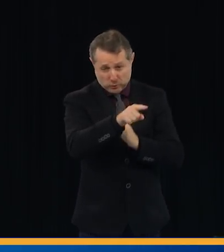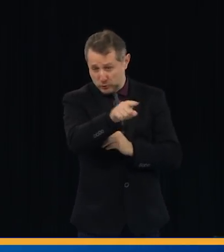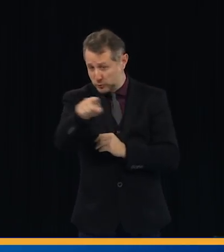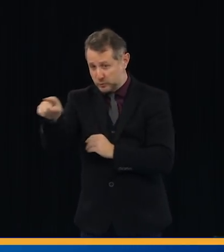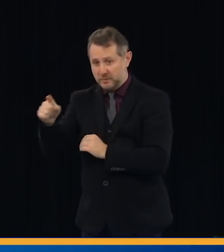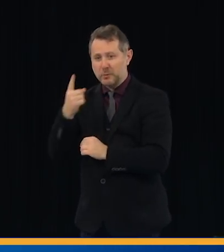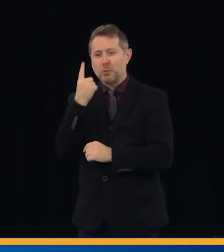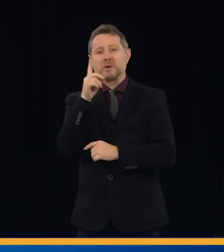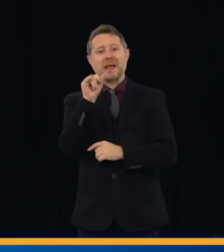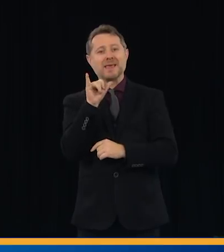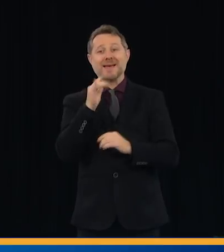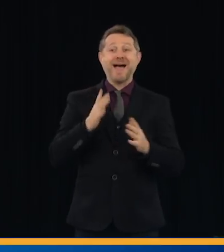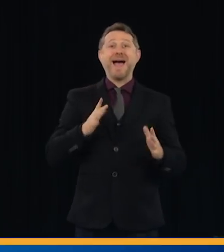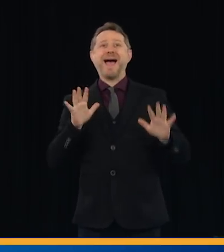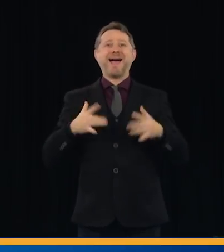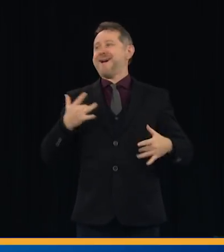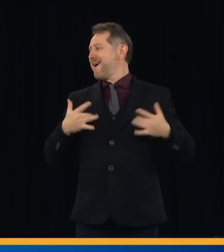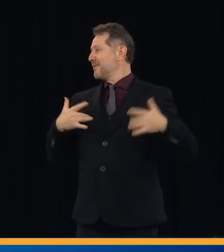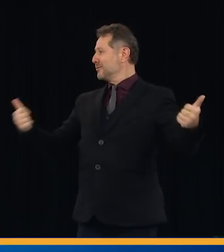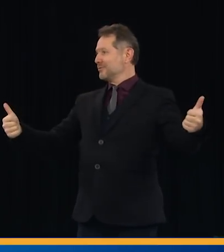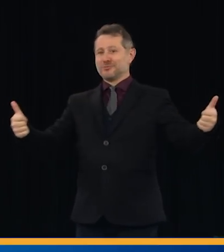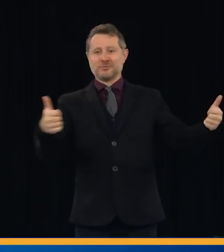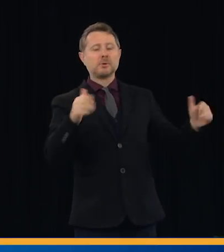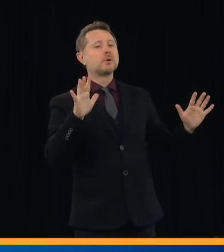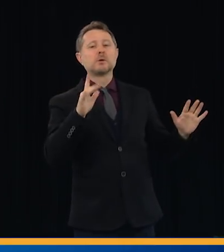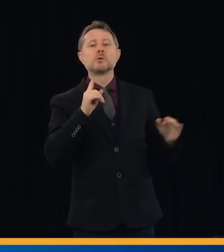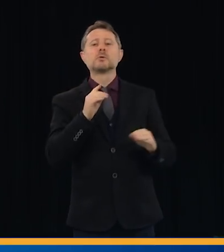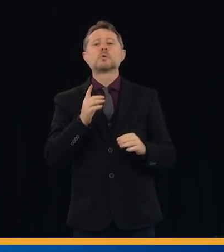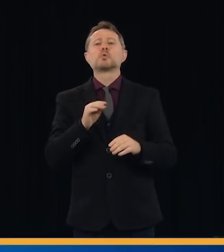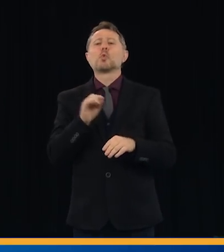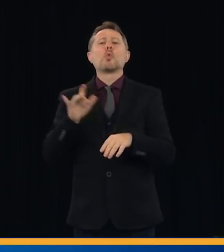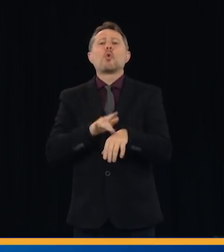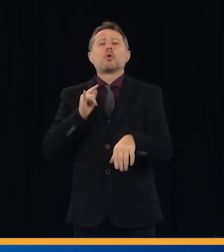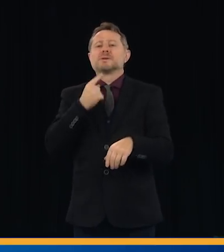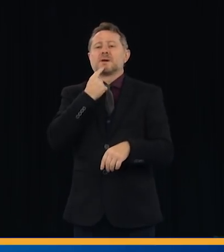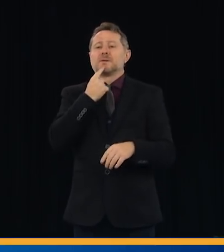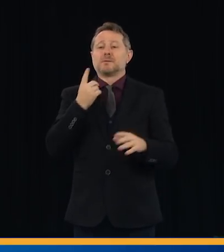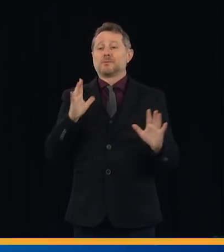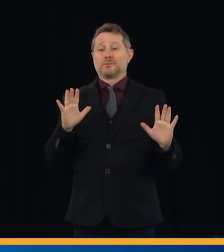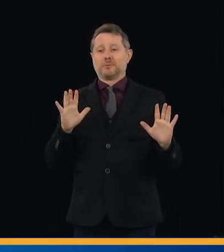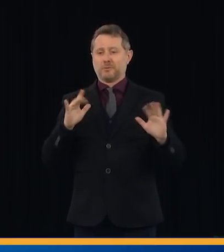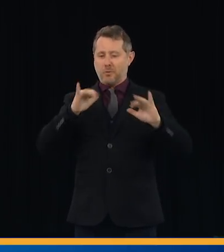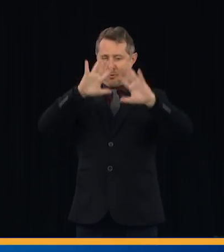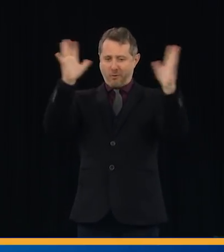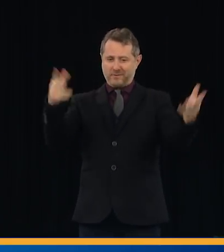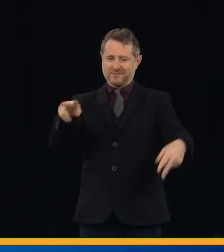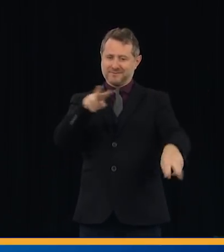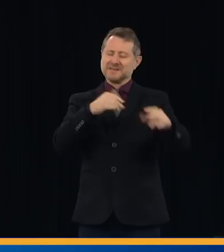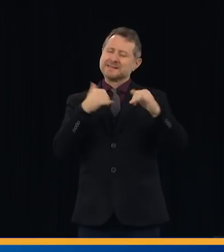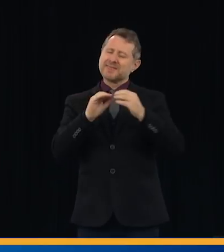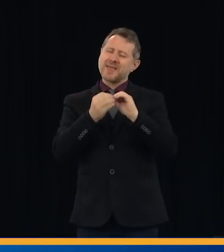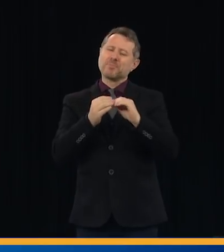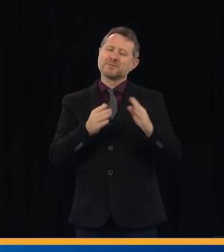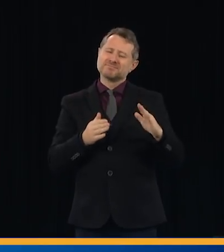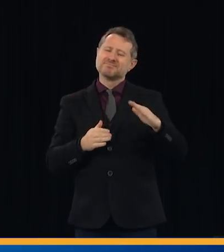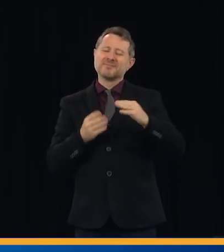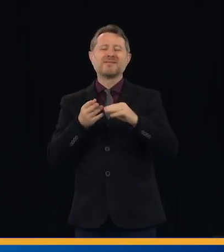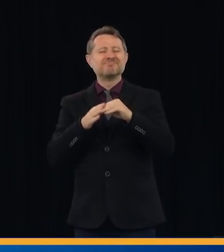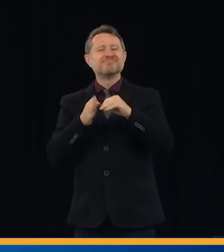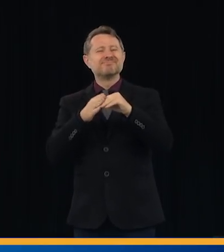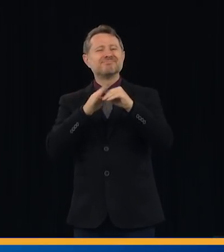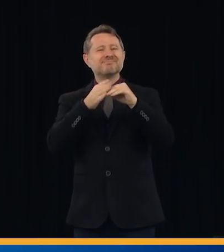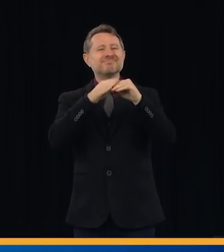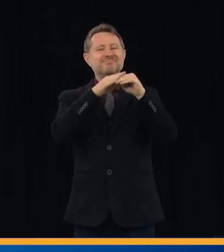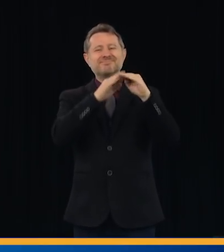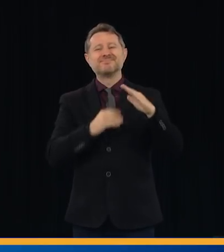much stock in any one number. You see the overall trend is still up, but you could